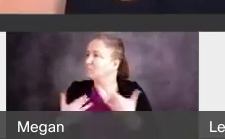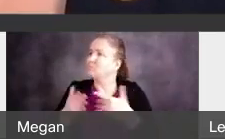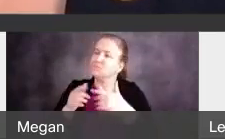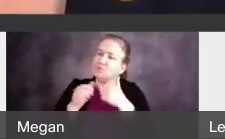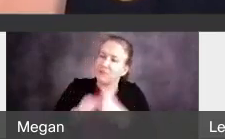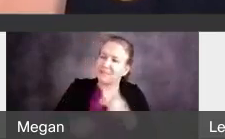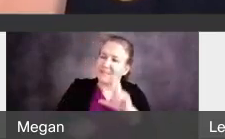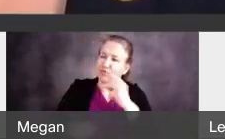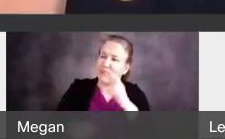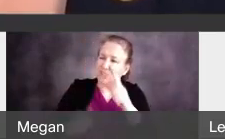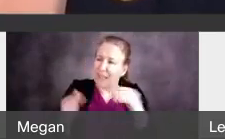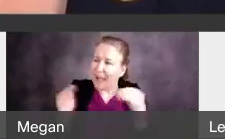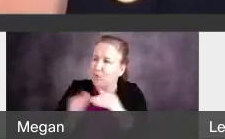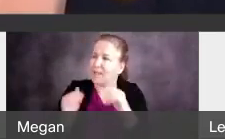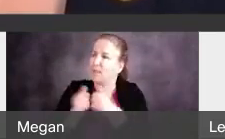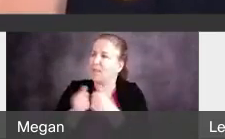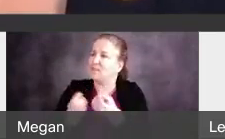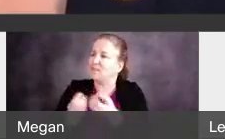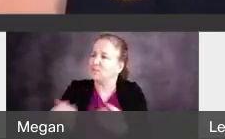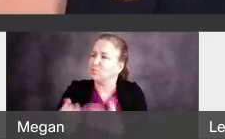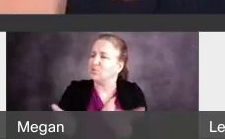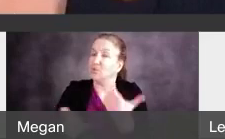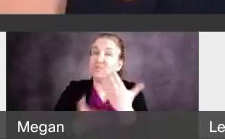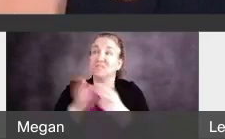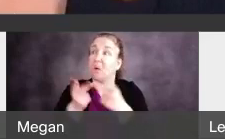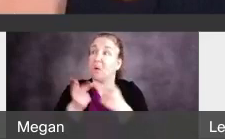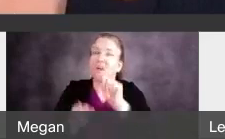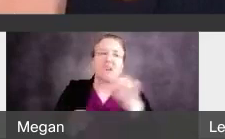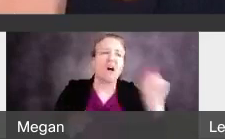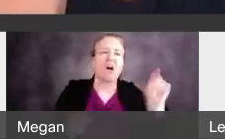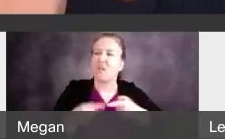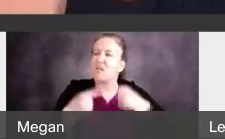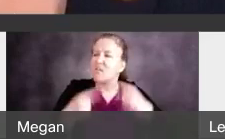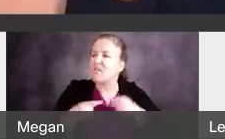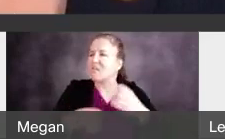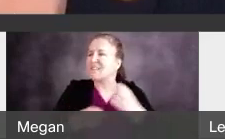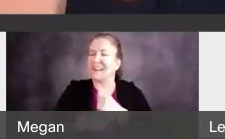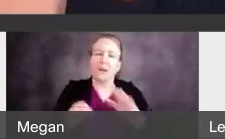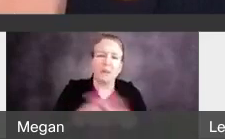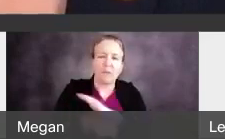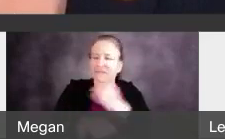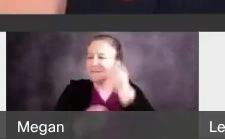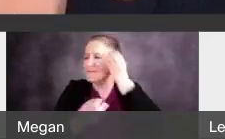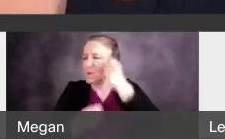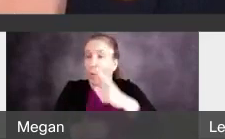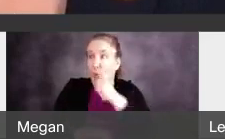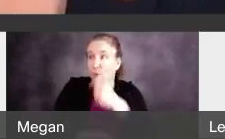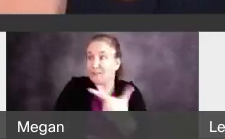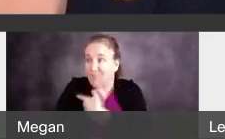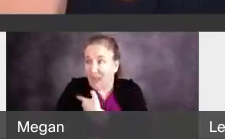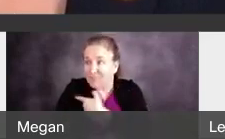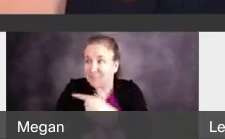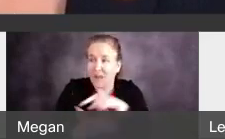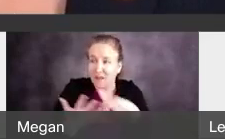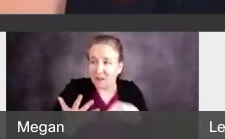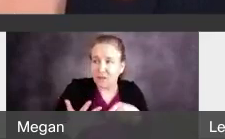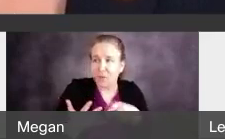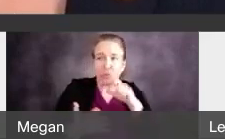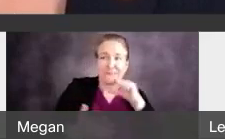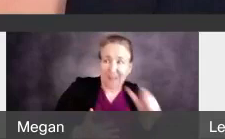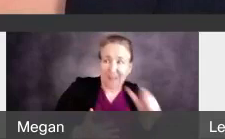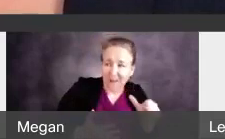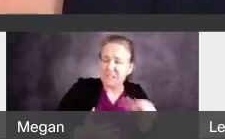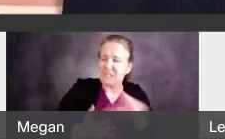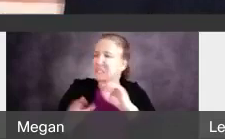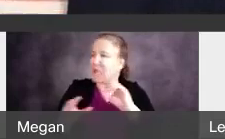in the vaccine distribution? A lot of places are having trouble getting complete data on who is being vaccinated. How is the county doing